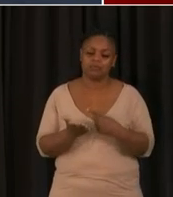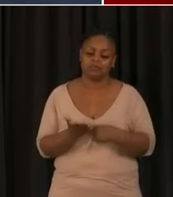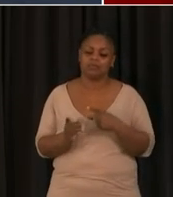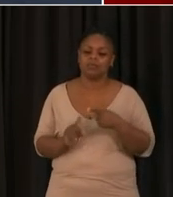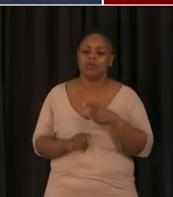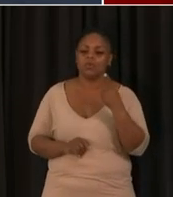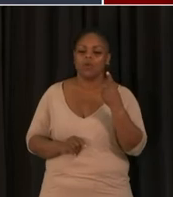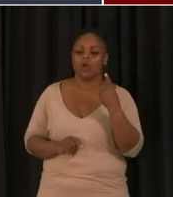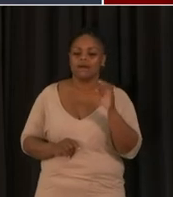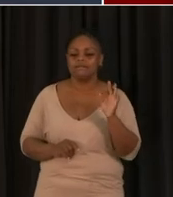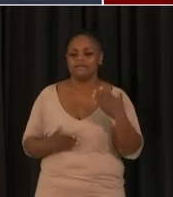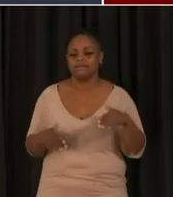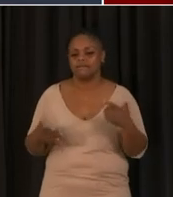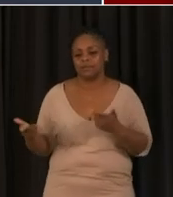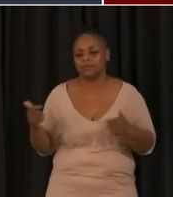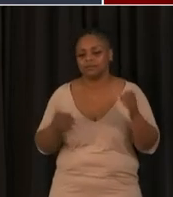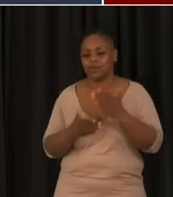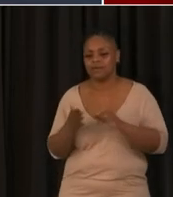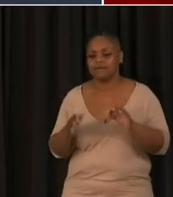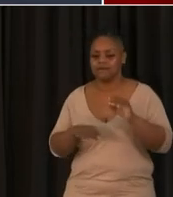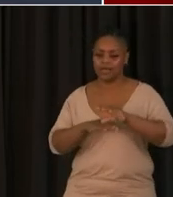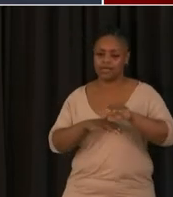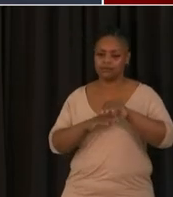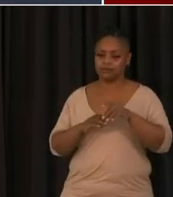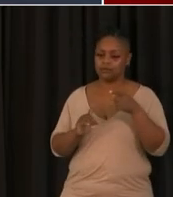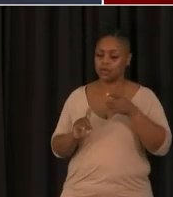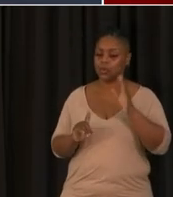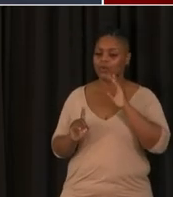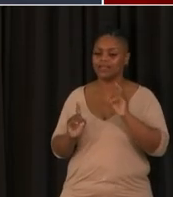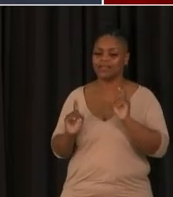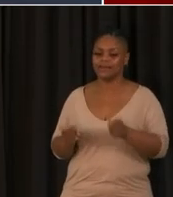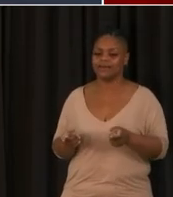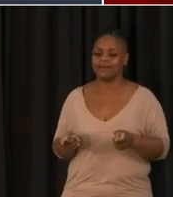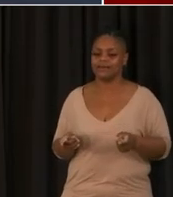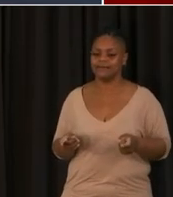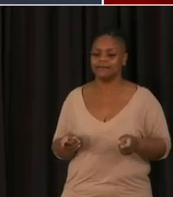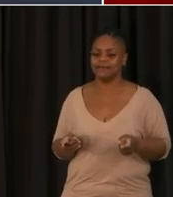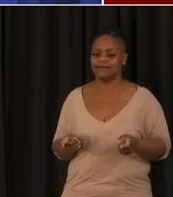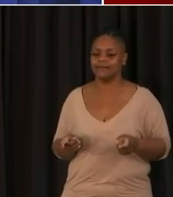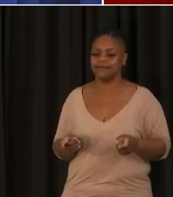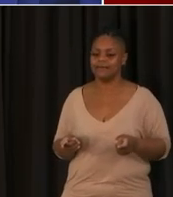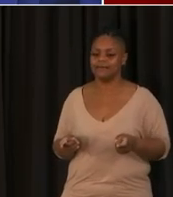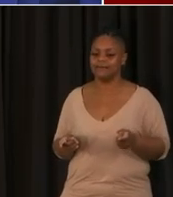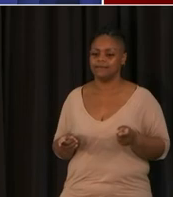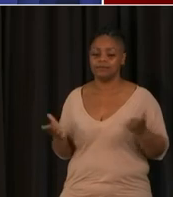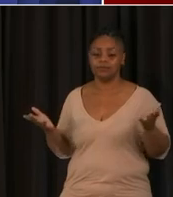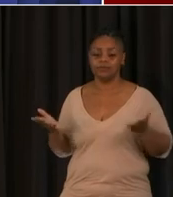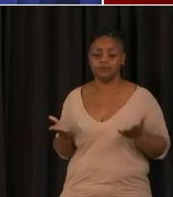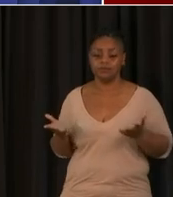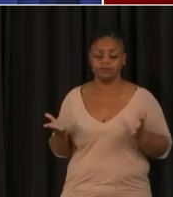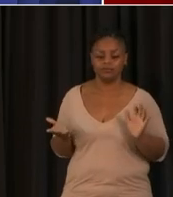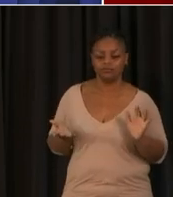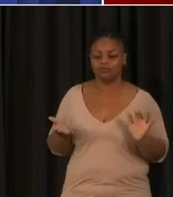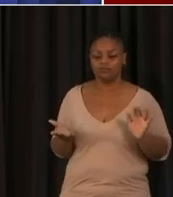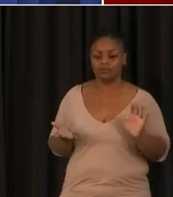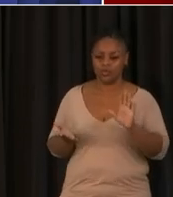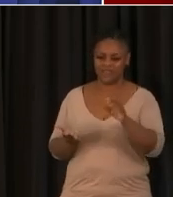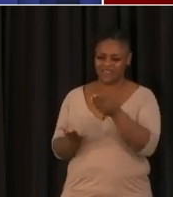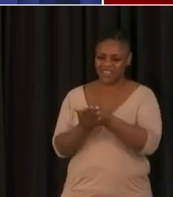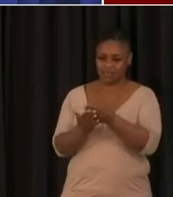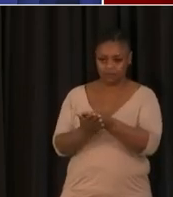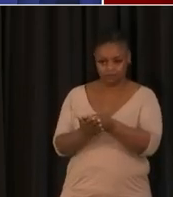share and to talk to an individual to help them prioritize their financial life and their financial issues. This is not a program